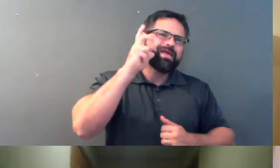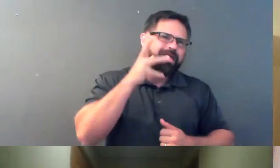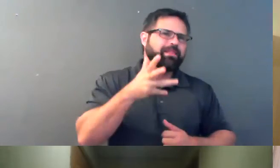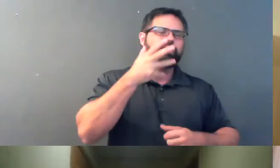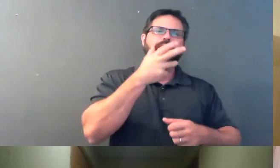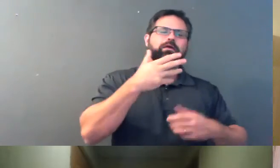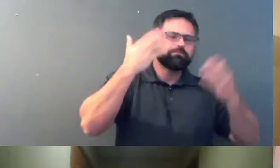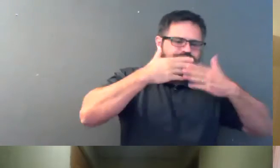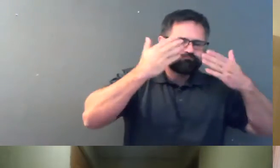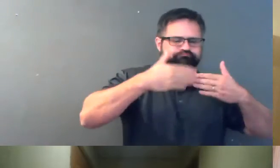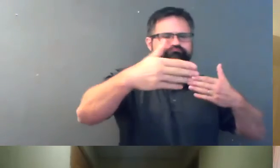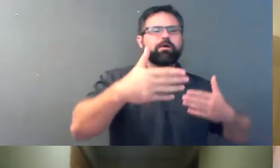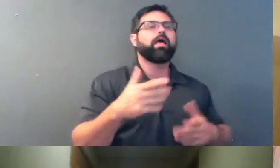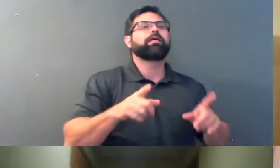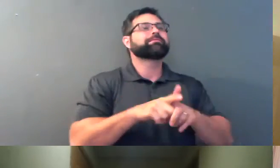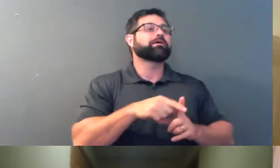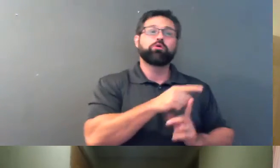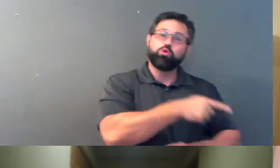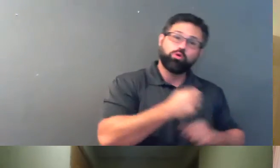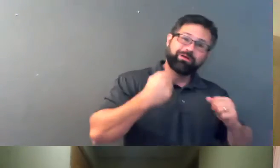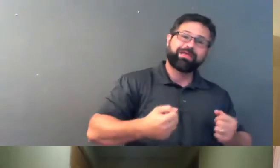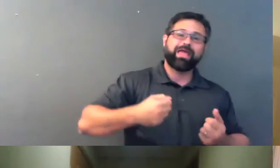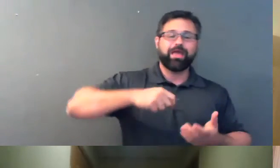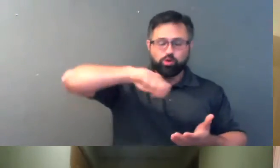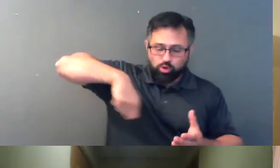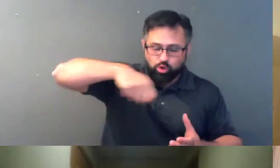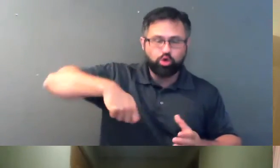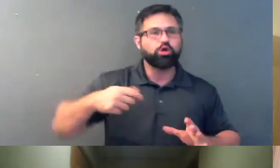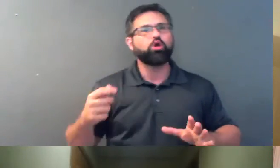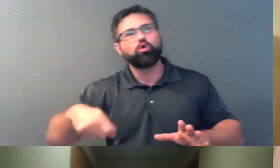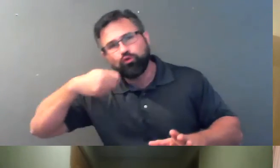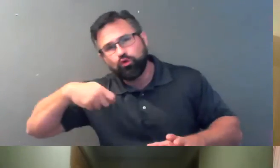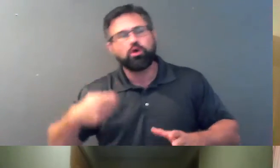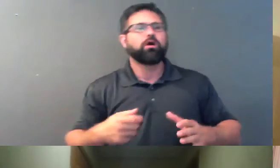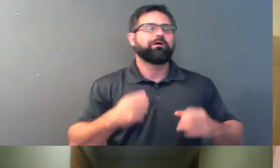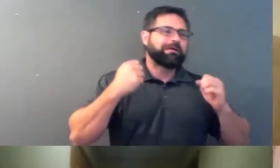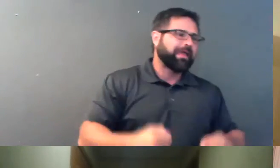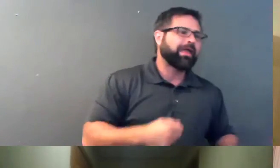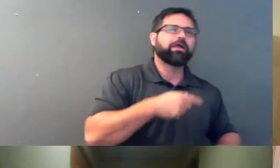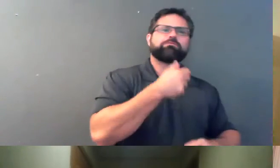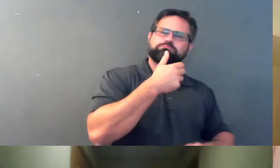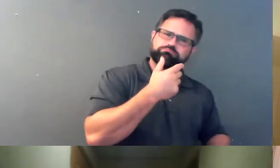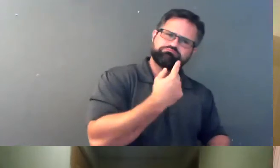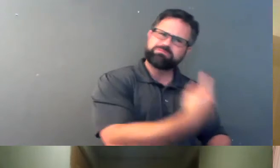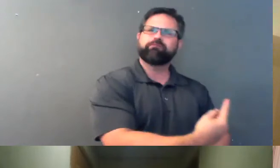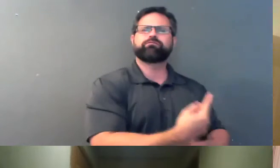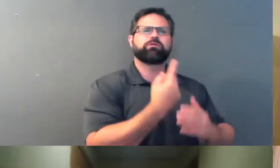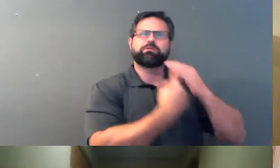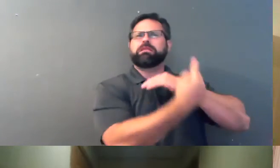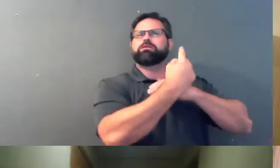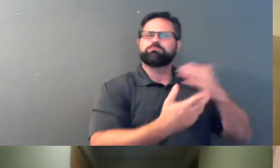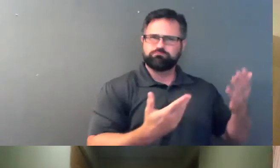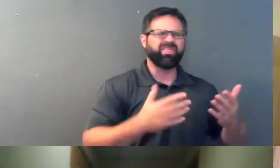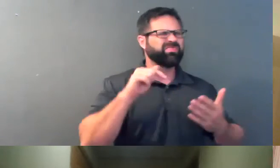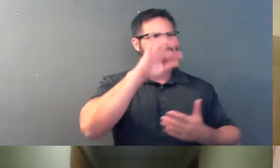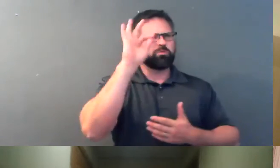like cook a meal for yourself and so forth. And the consensus up to recently, I would say in the last